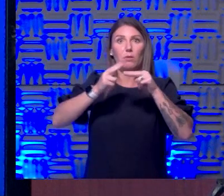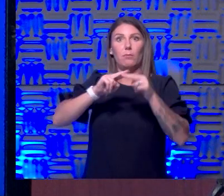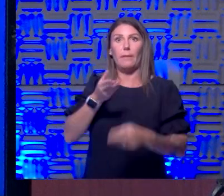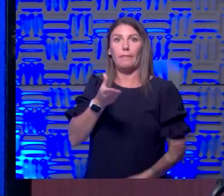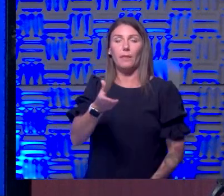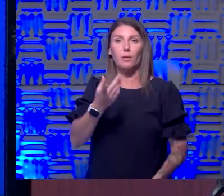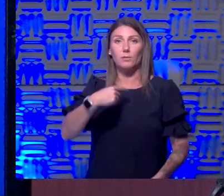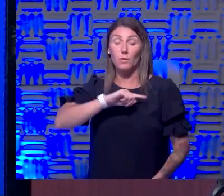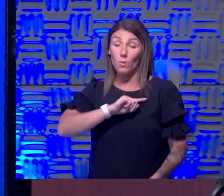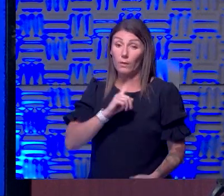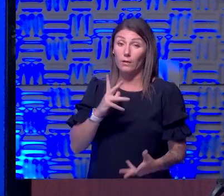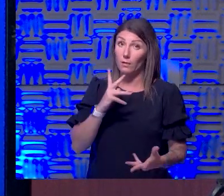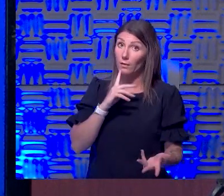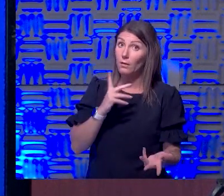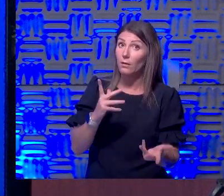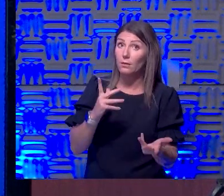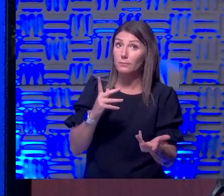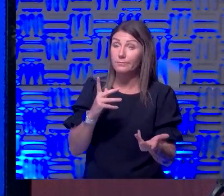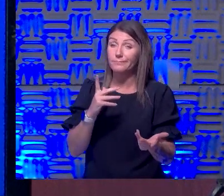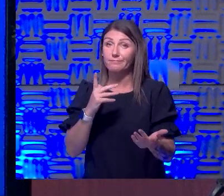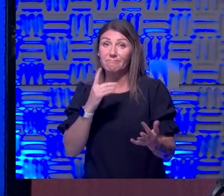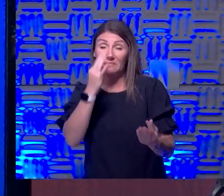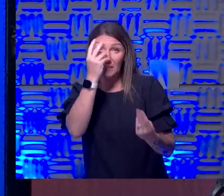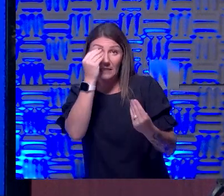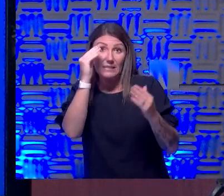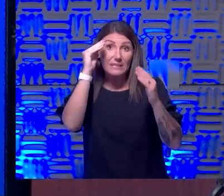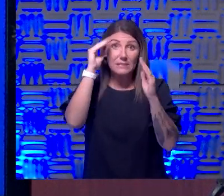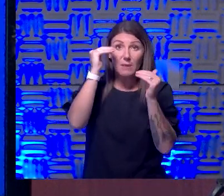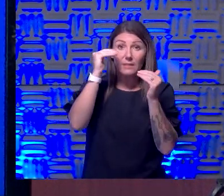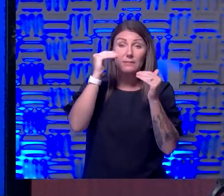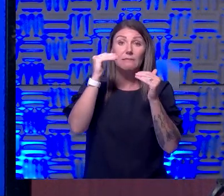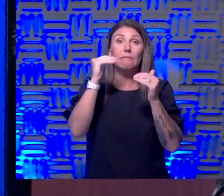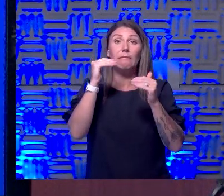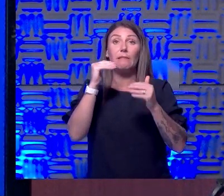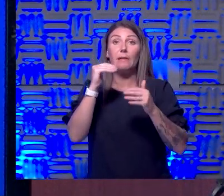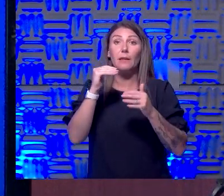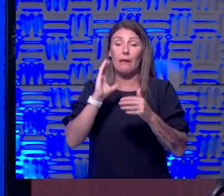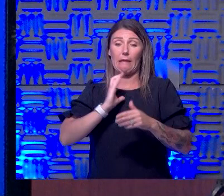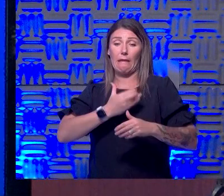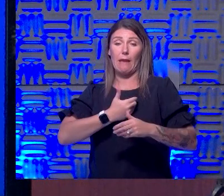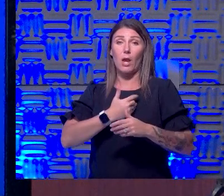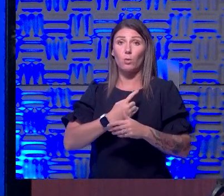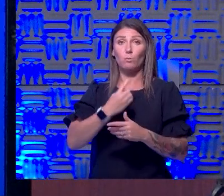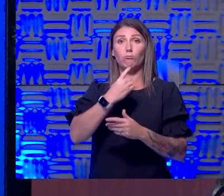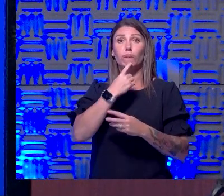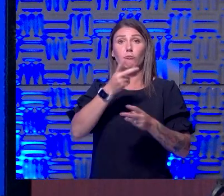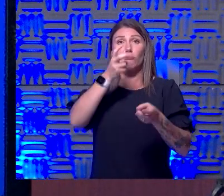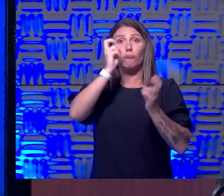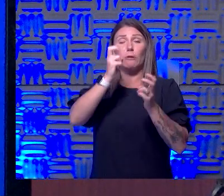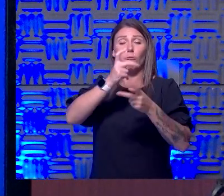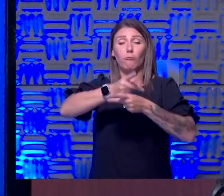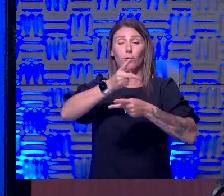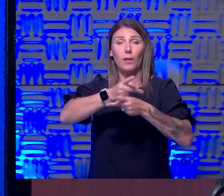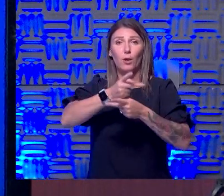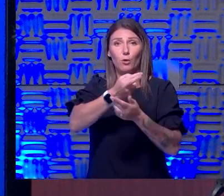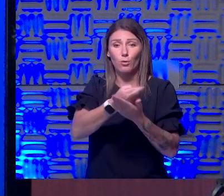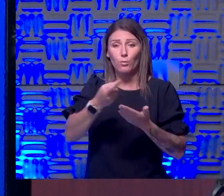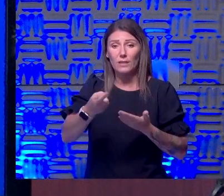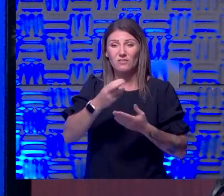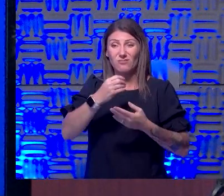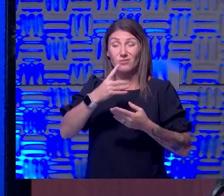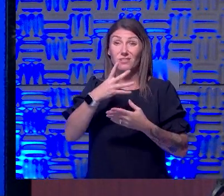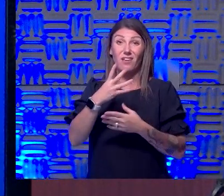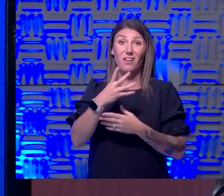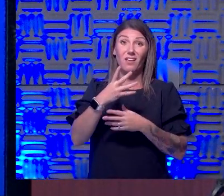we fully anticipate a drain on our critical care resources and stress coming on that,